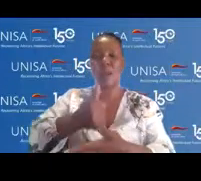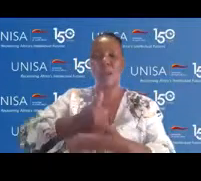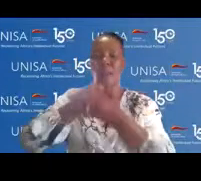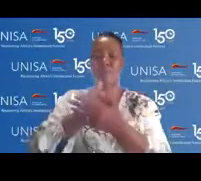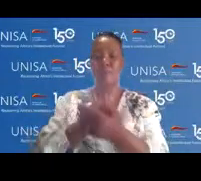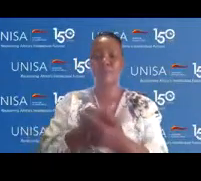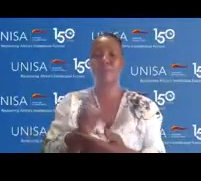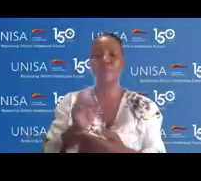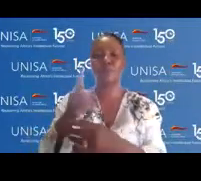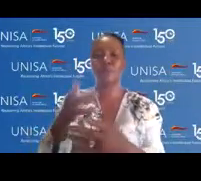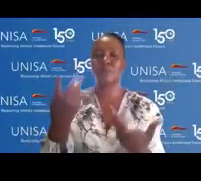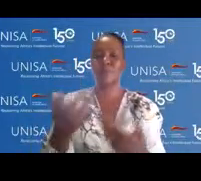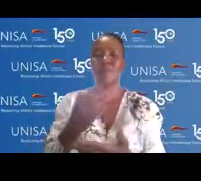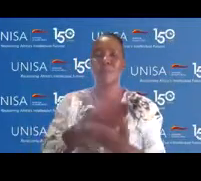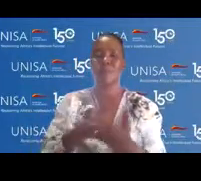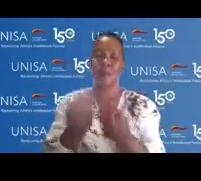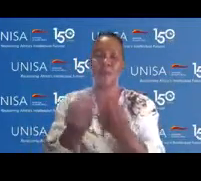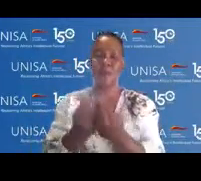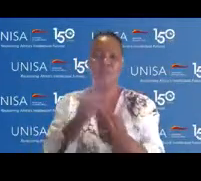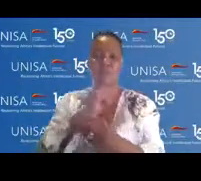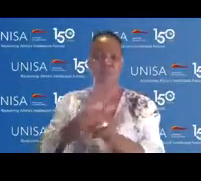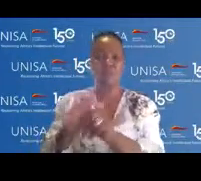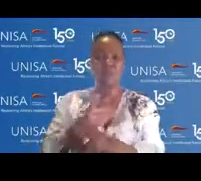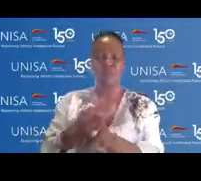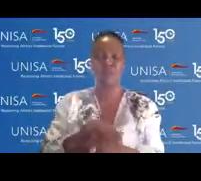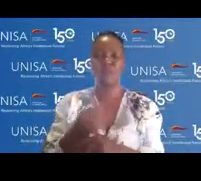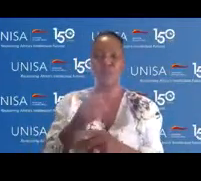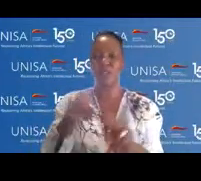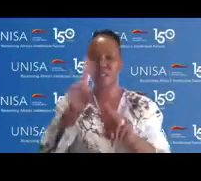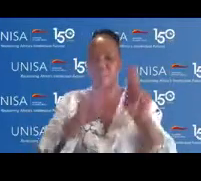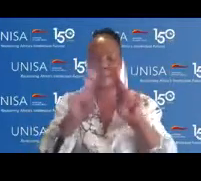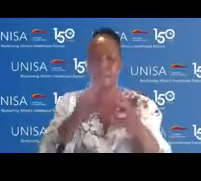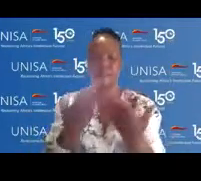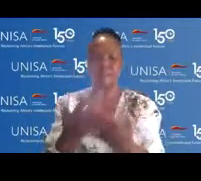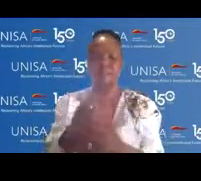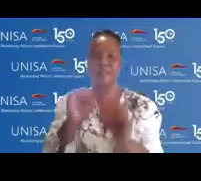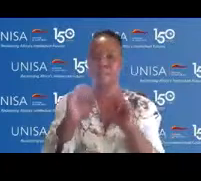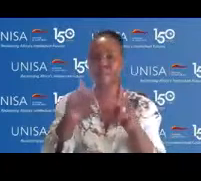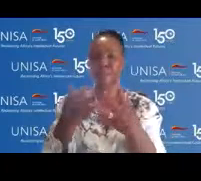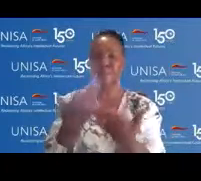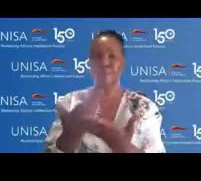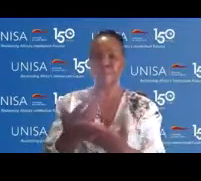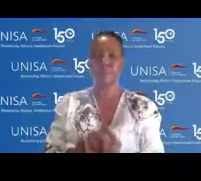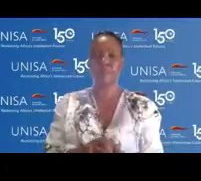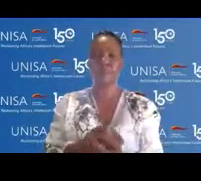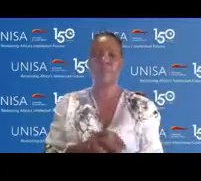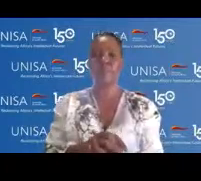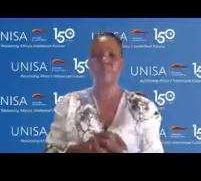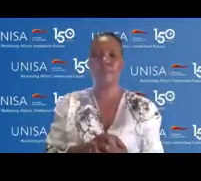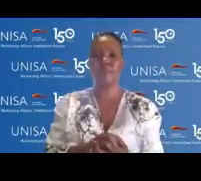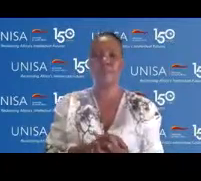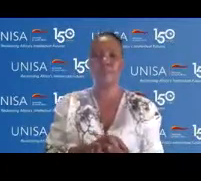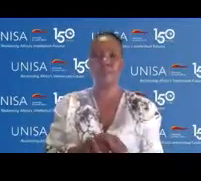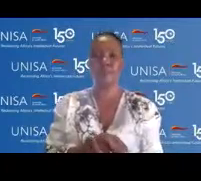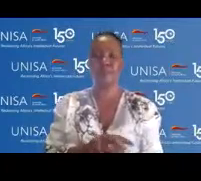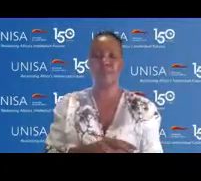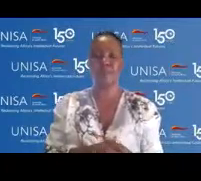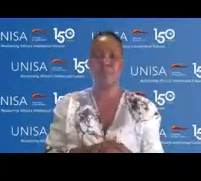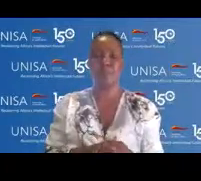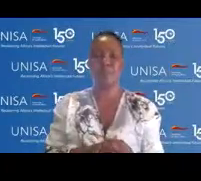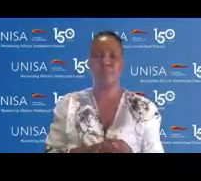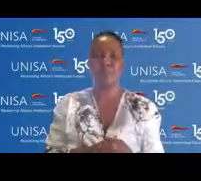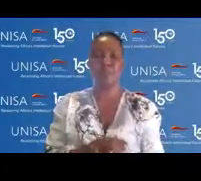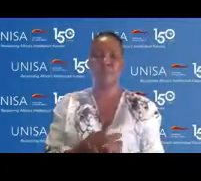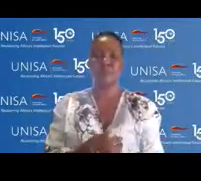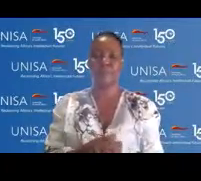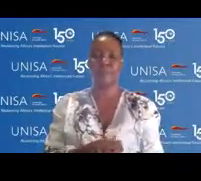Something useful there that you can look at. Okay, let me just move along. Let me put my little guy back